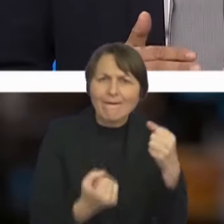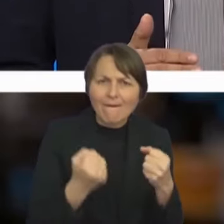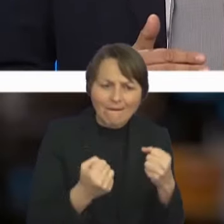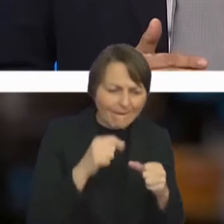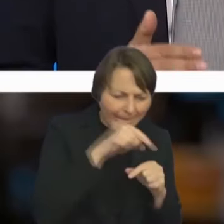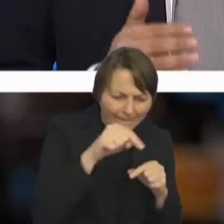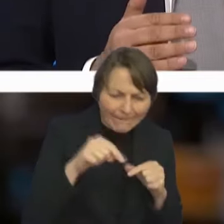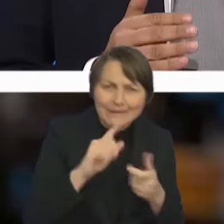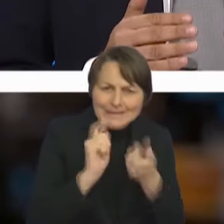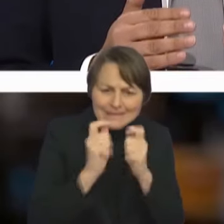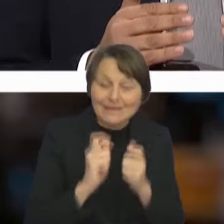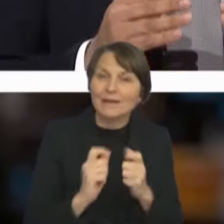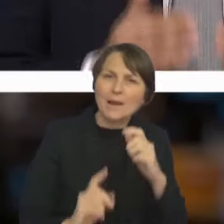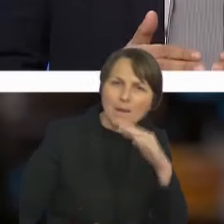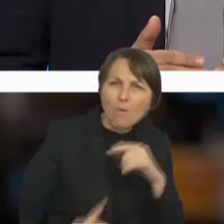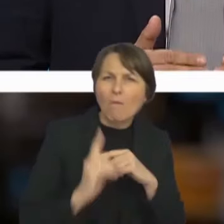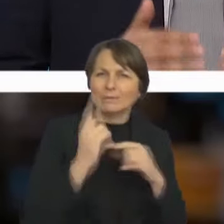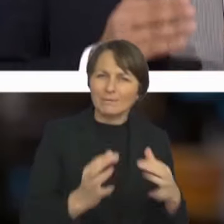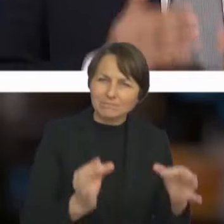of performance for our resurrection.